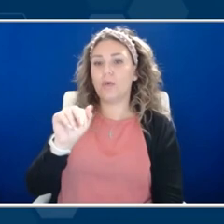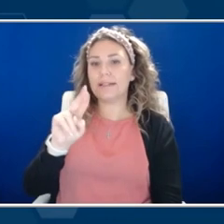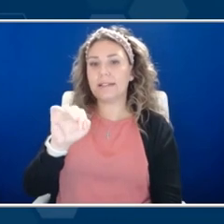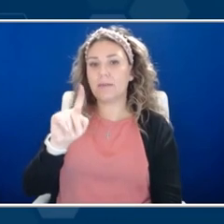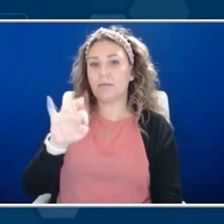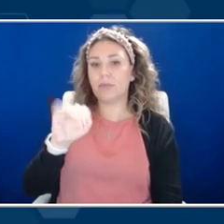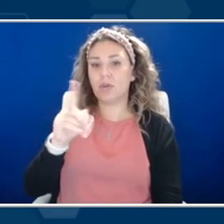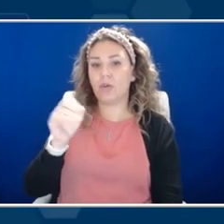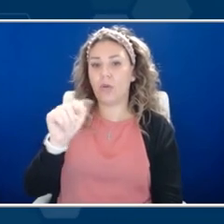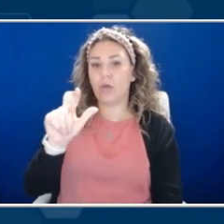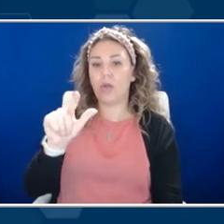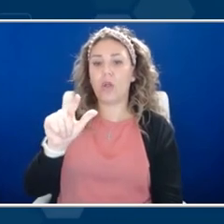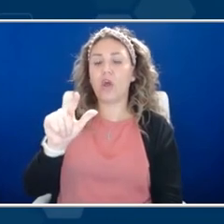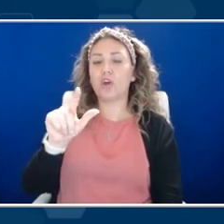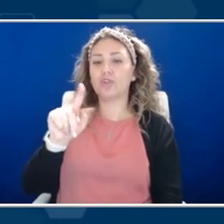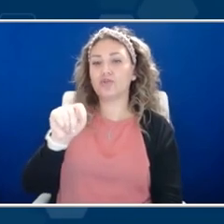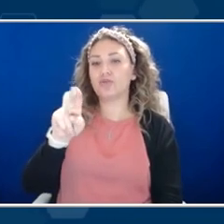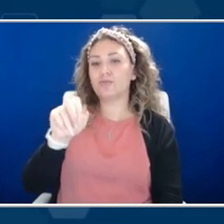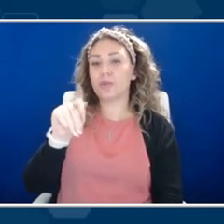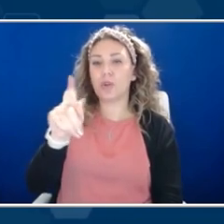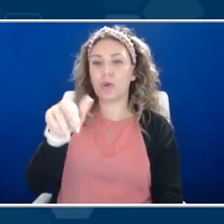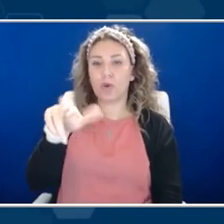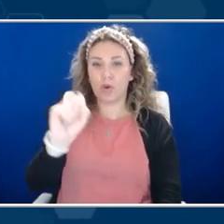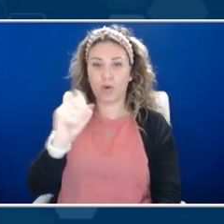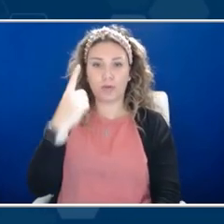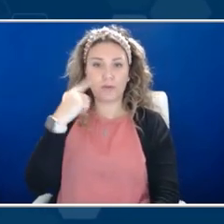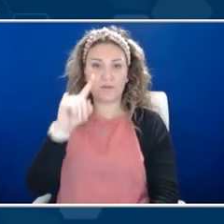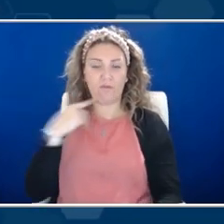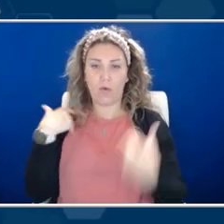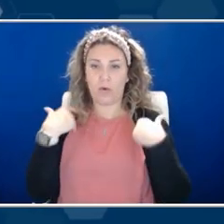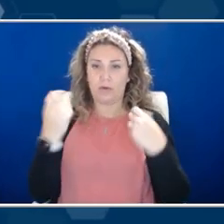that are surviving, they can slowly repair